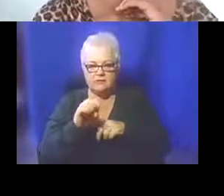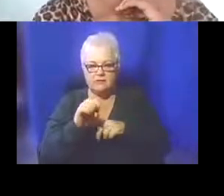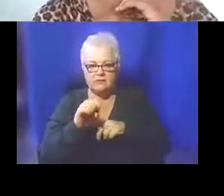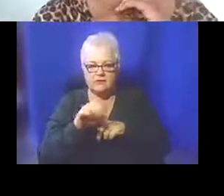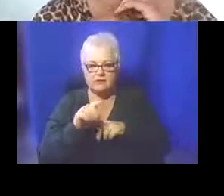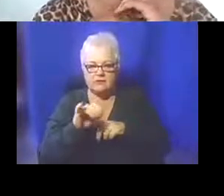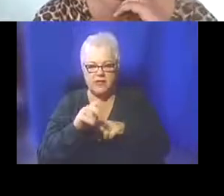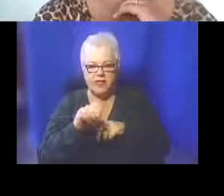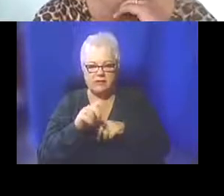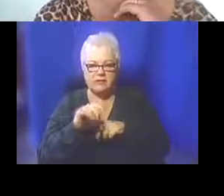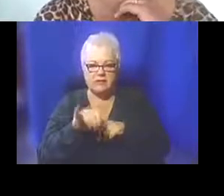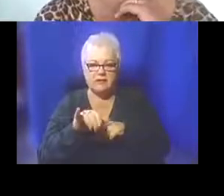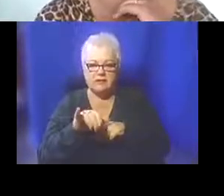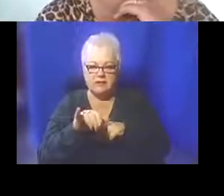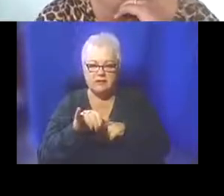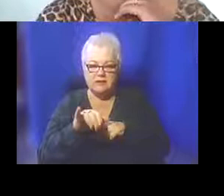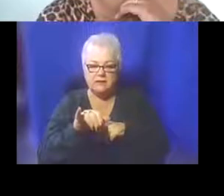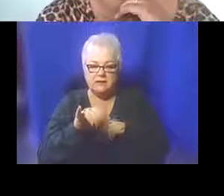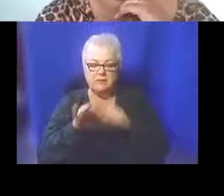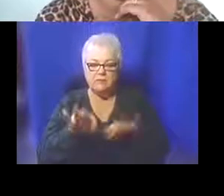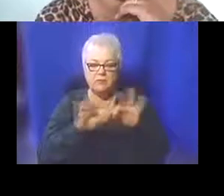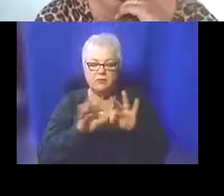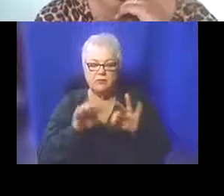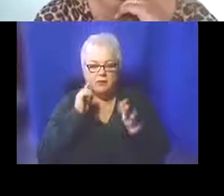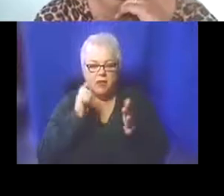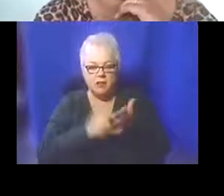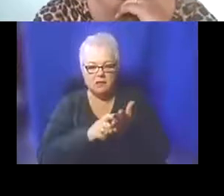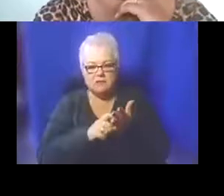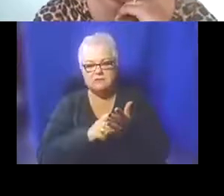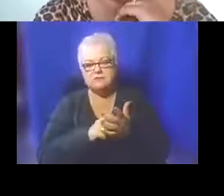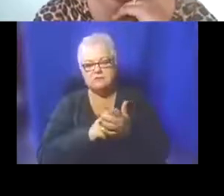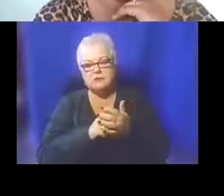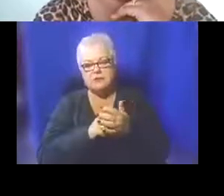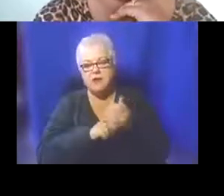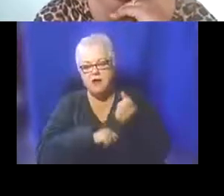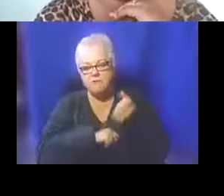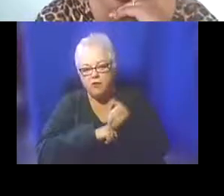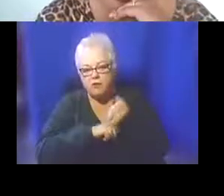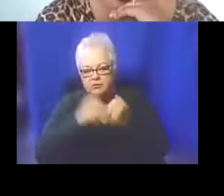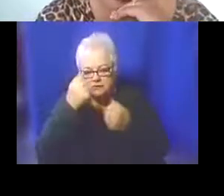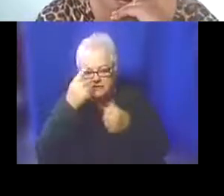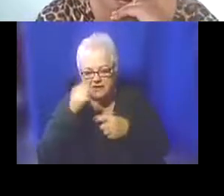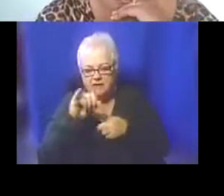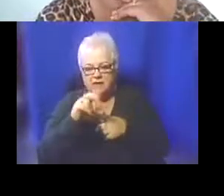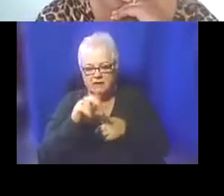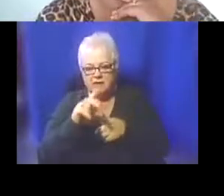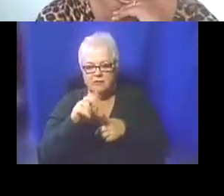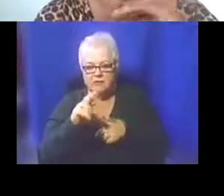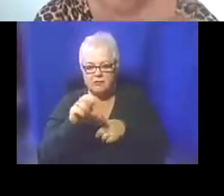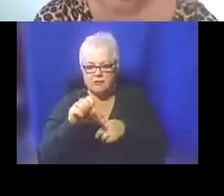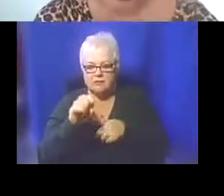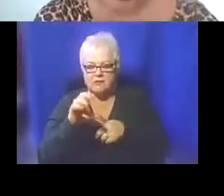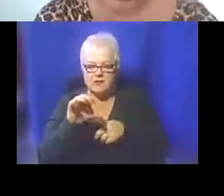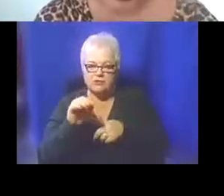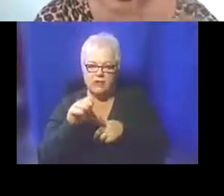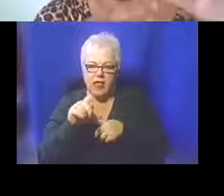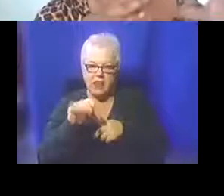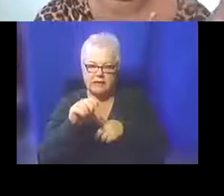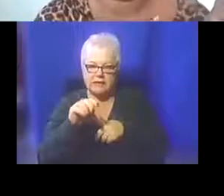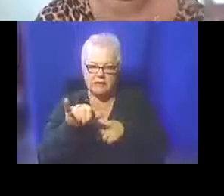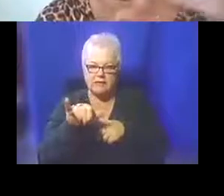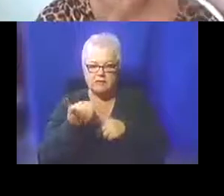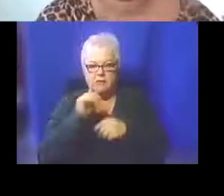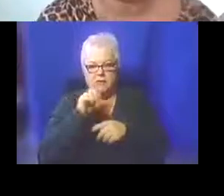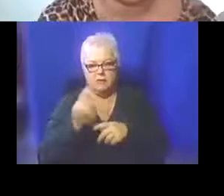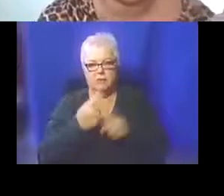that's really important to acknowledge and affirm and understand intersectionality, and not only what